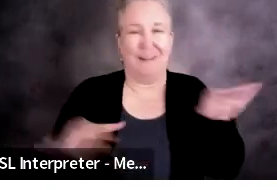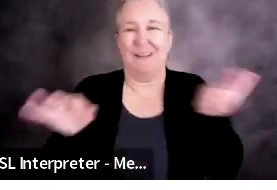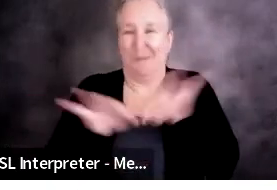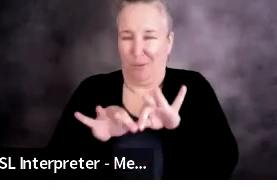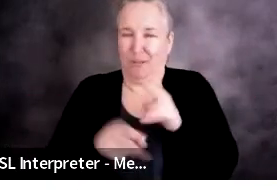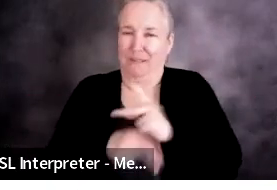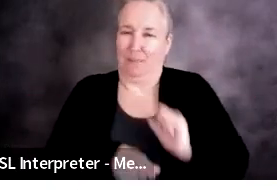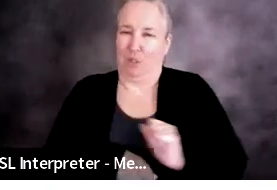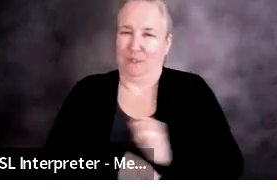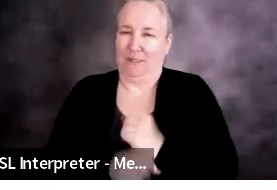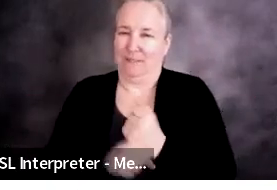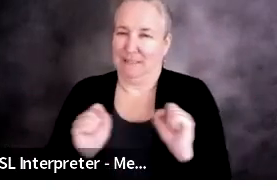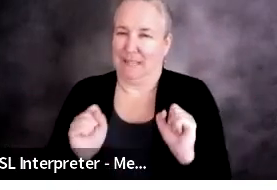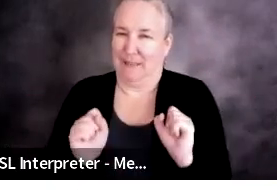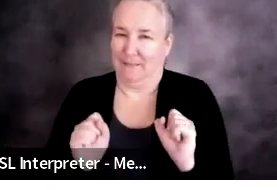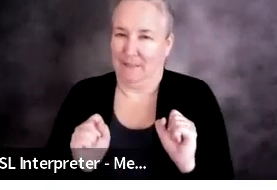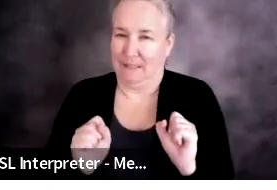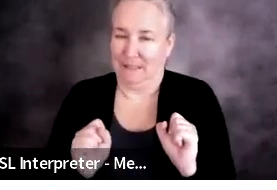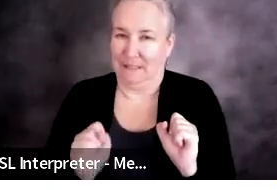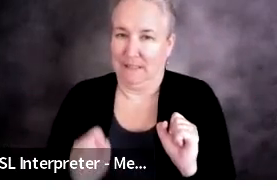safe.